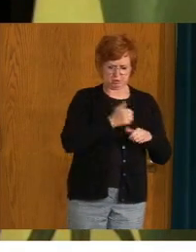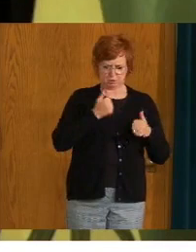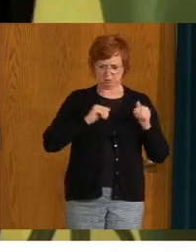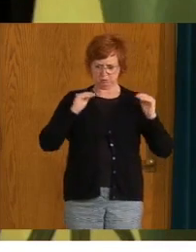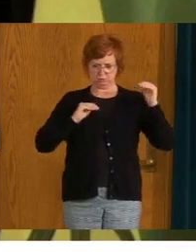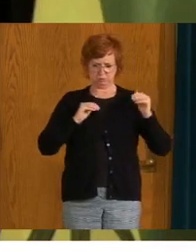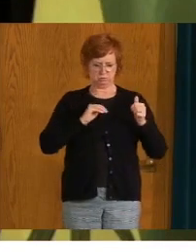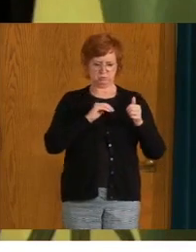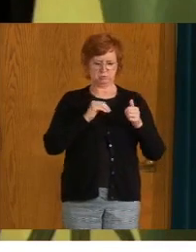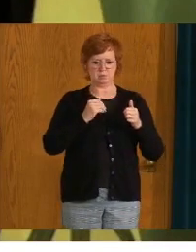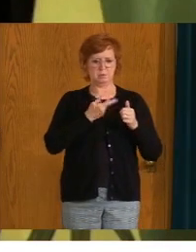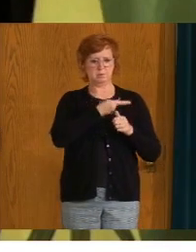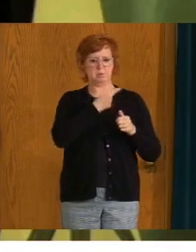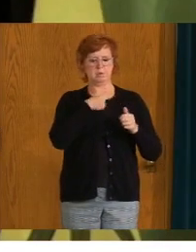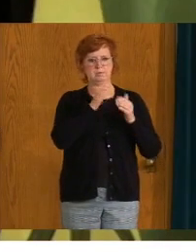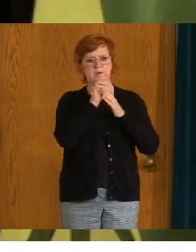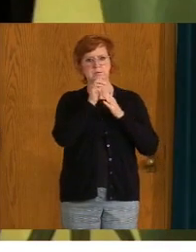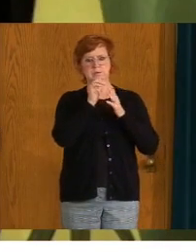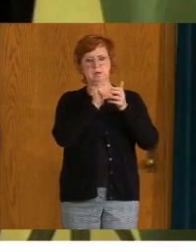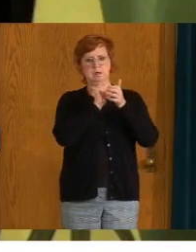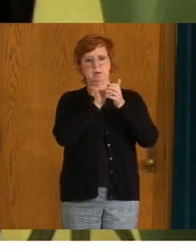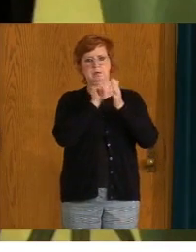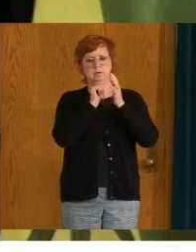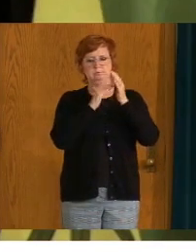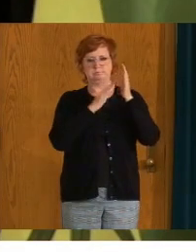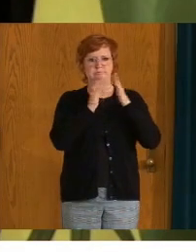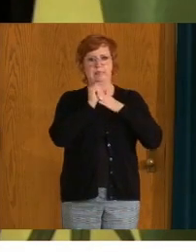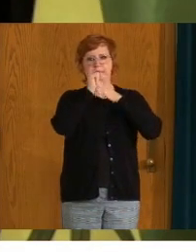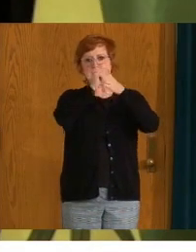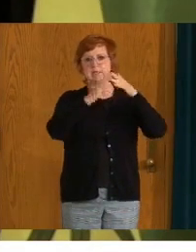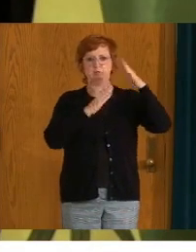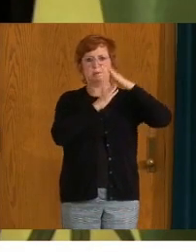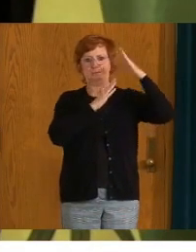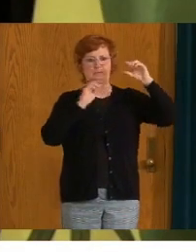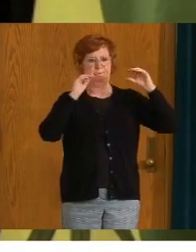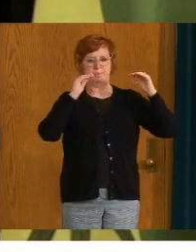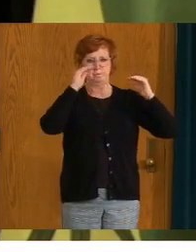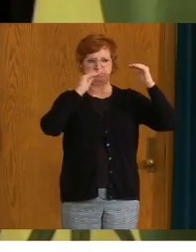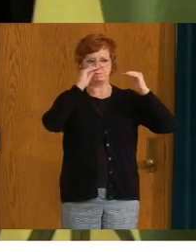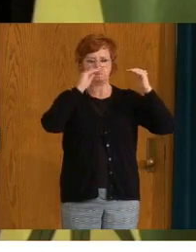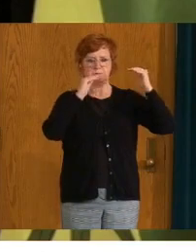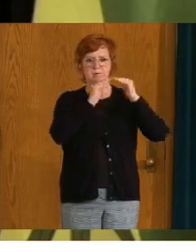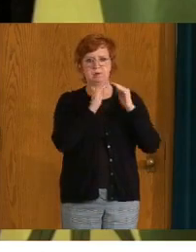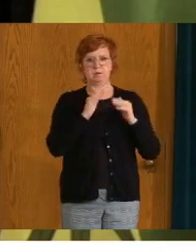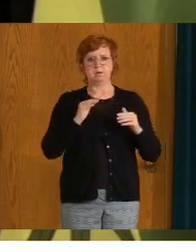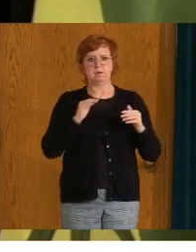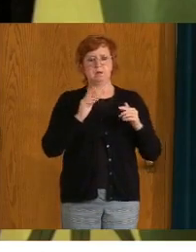numbers of second doses that we've administered. And yes, do we want to continue to push our first